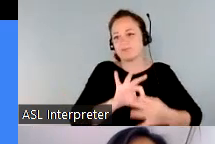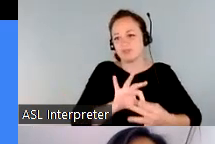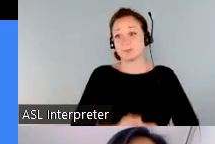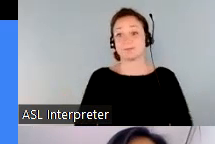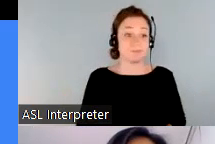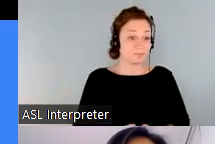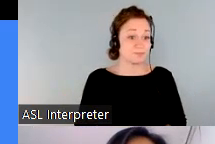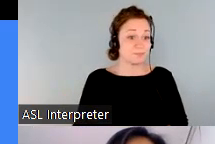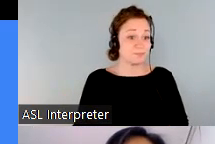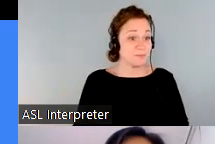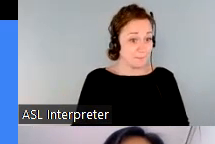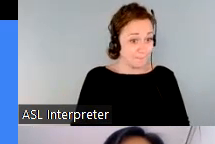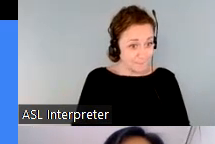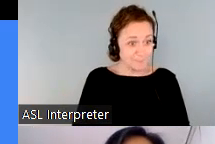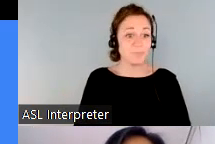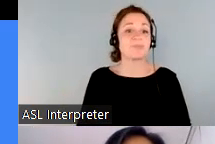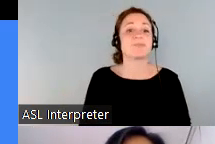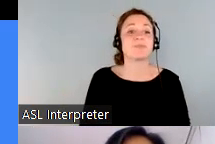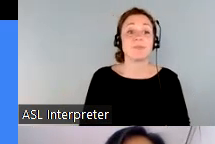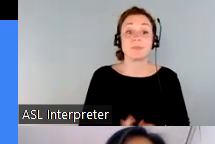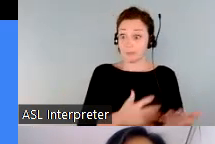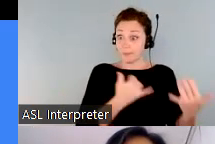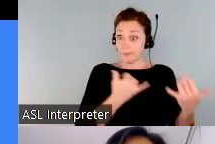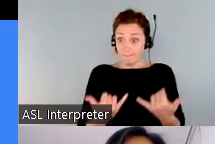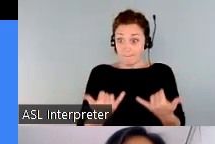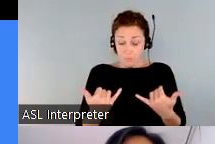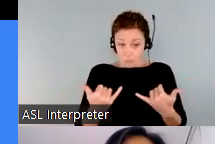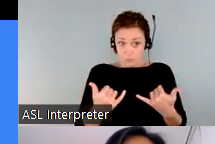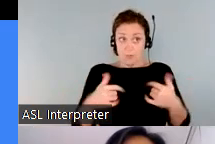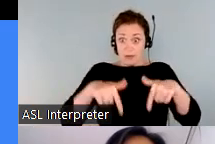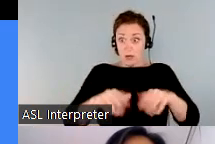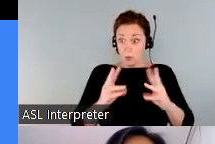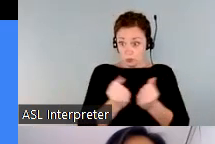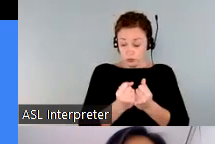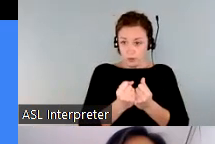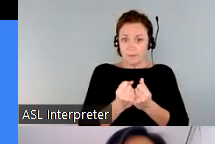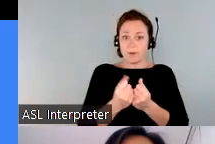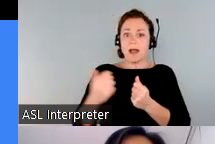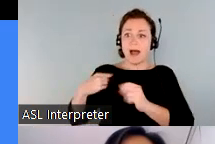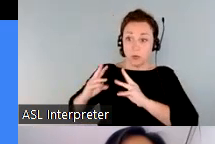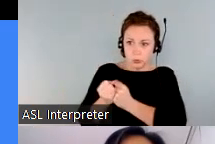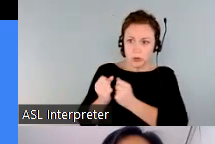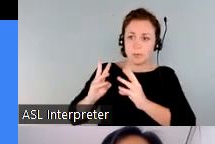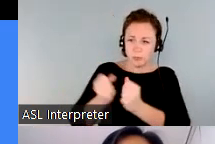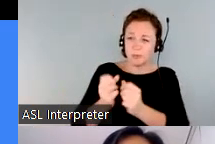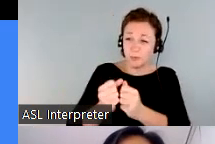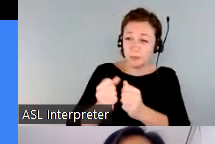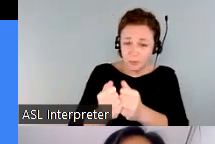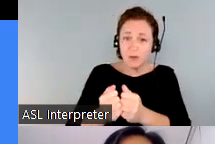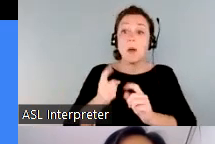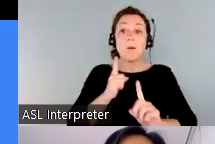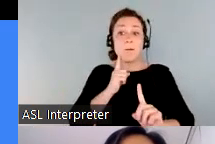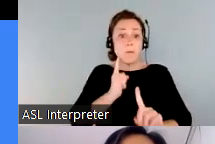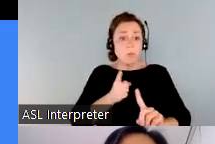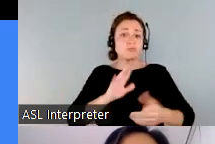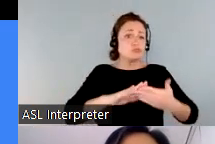So I'd like to share with you, that this workshop is part of a series geared towards community development